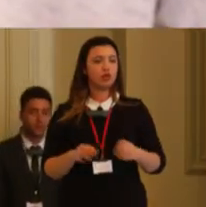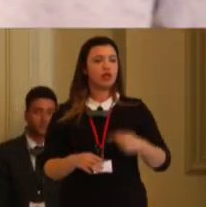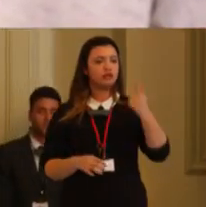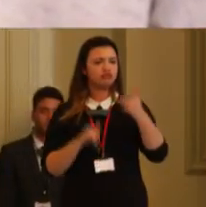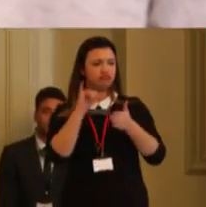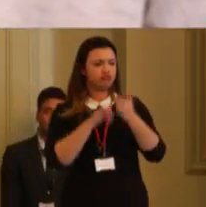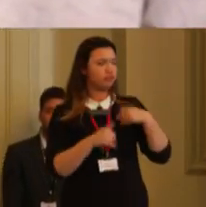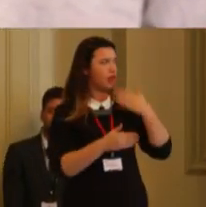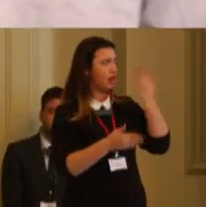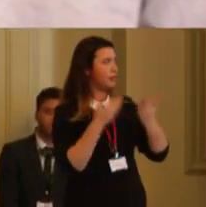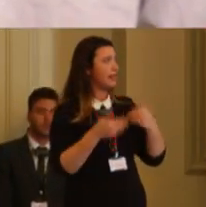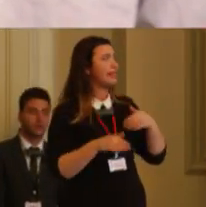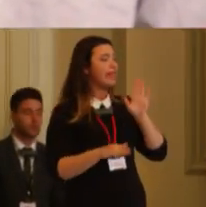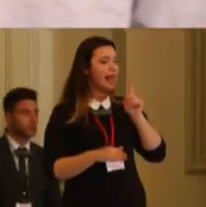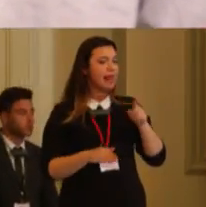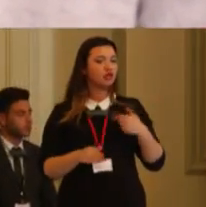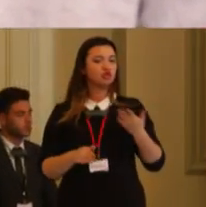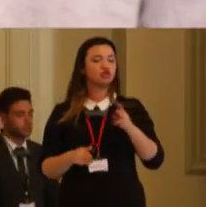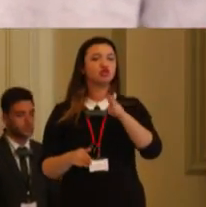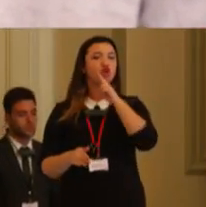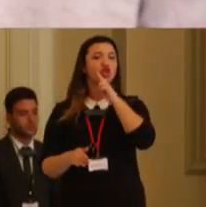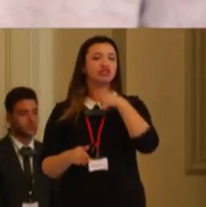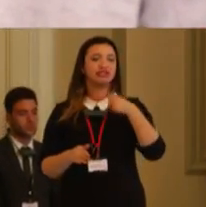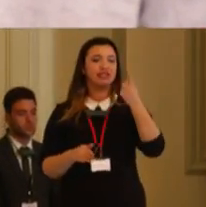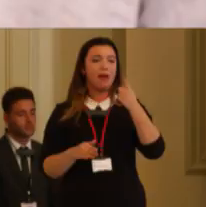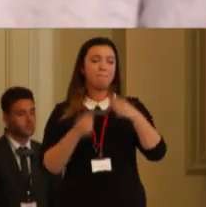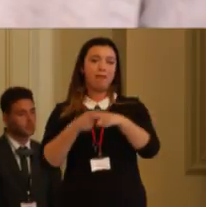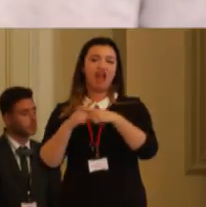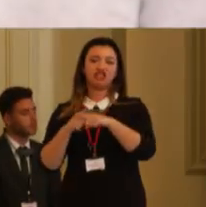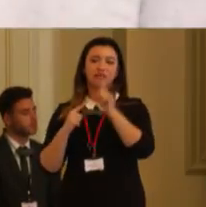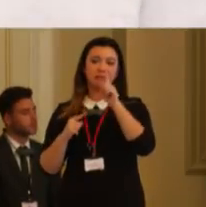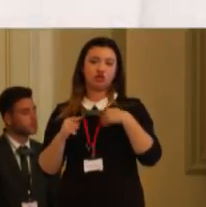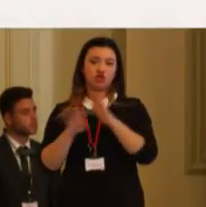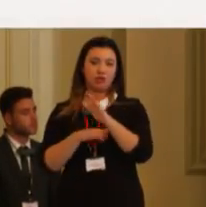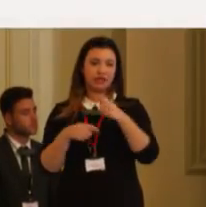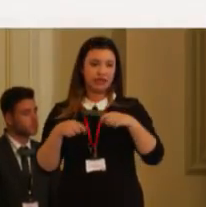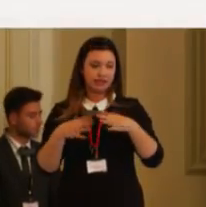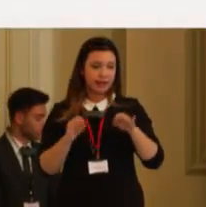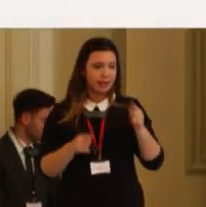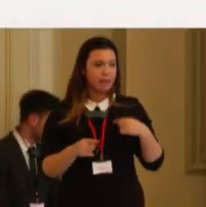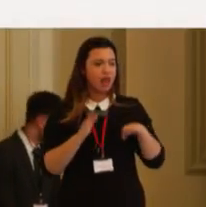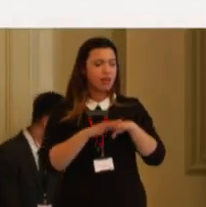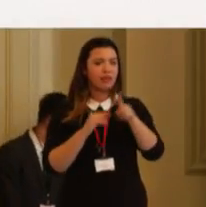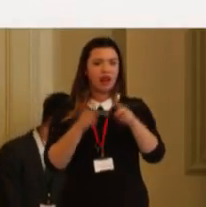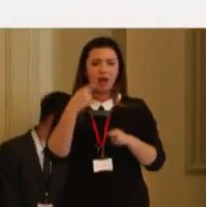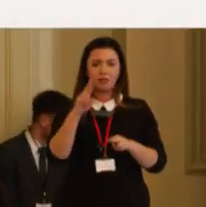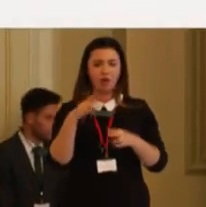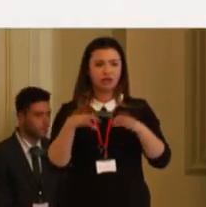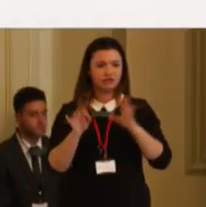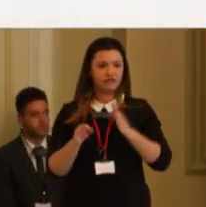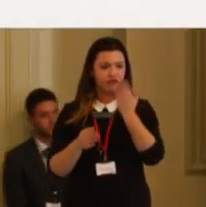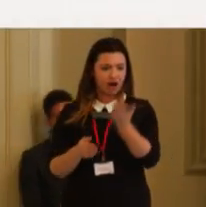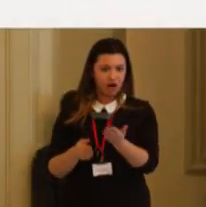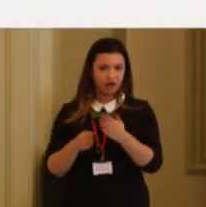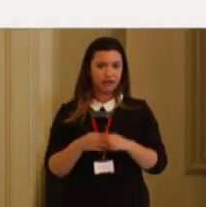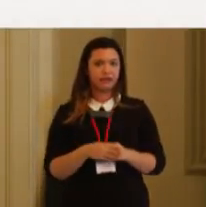We're here this afternoon, not necessarily to present data, but the outcomes, the conclusion from the survey. You've got the report in front